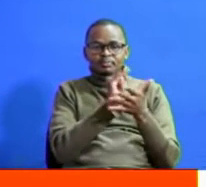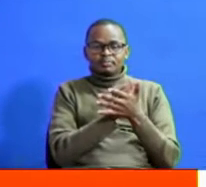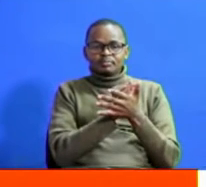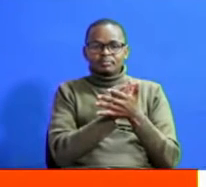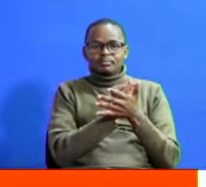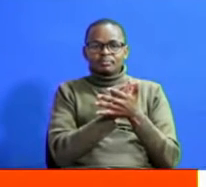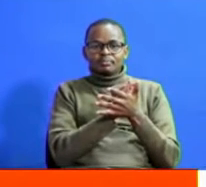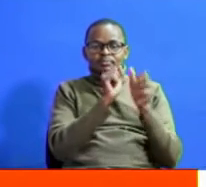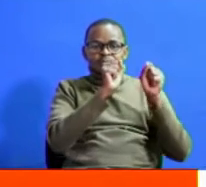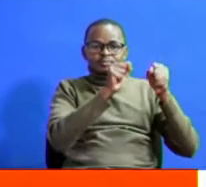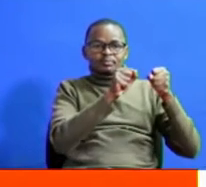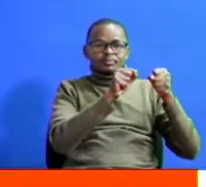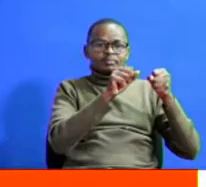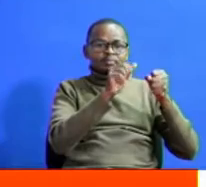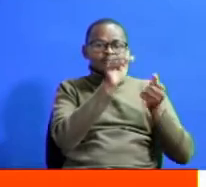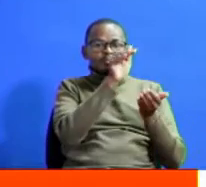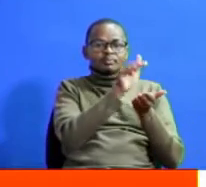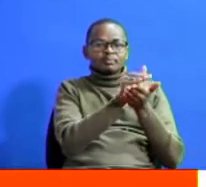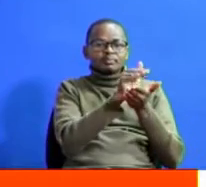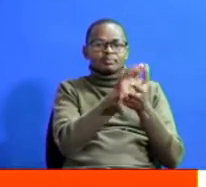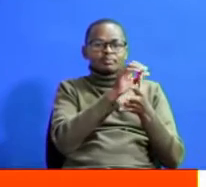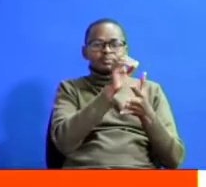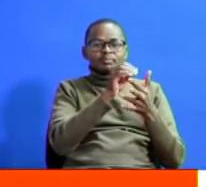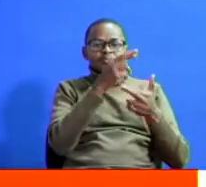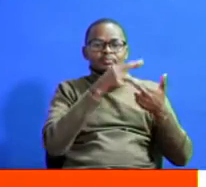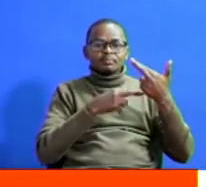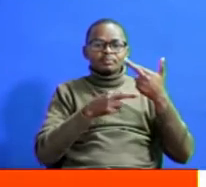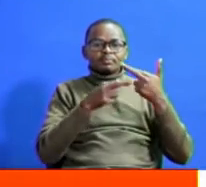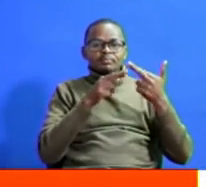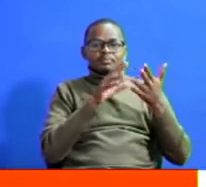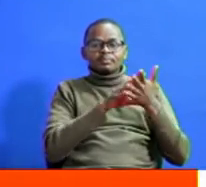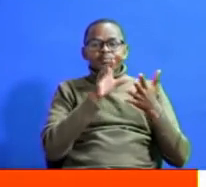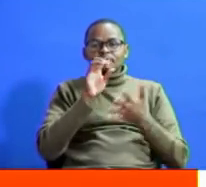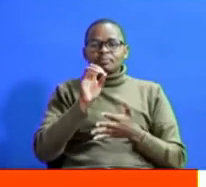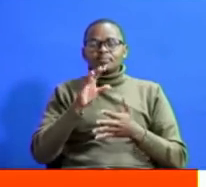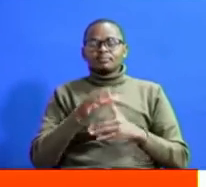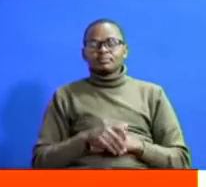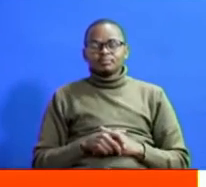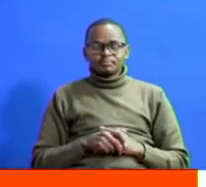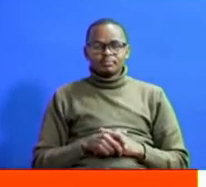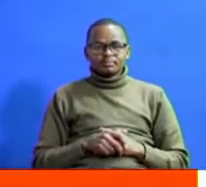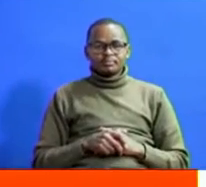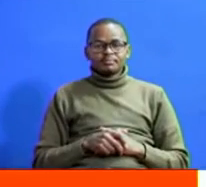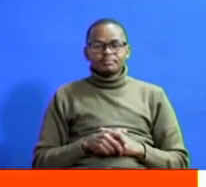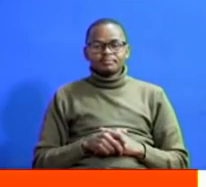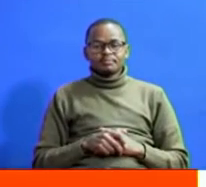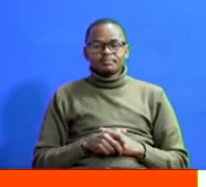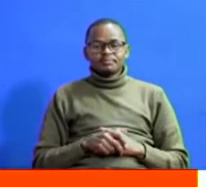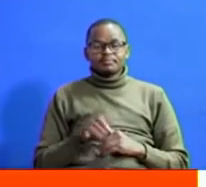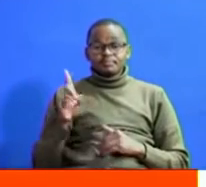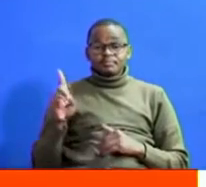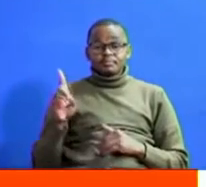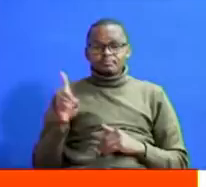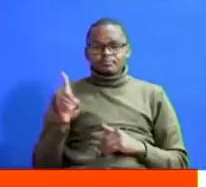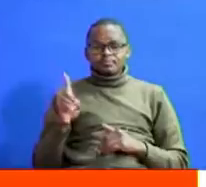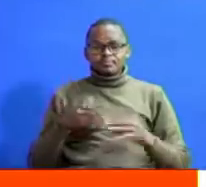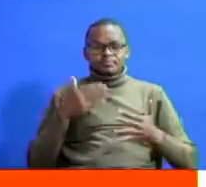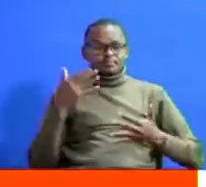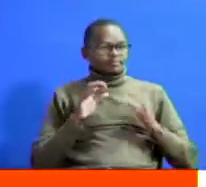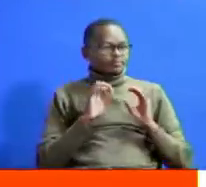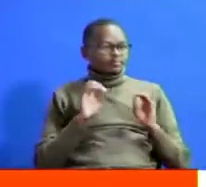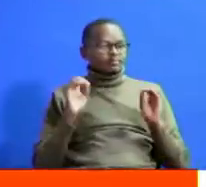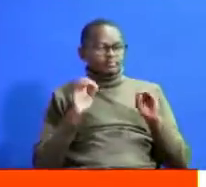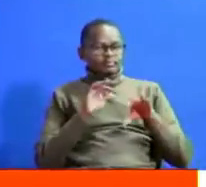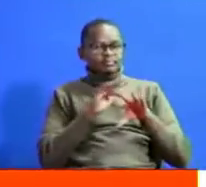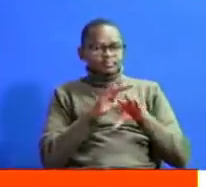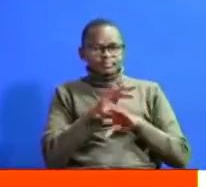all possibilities of appeal or review of your impeachment." Meanwhile, Sonko, who is unhappy with the decision that